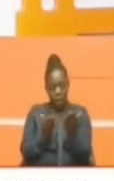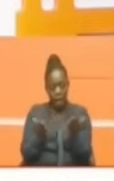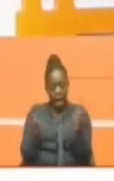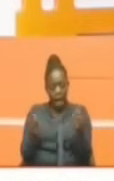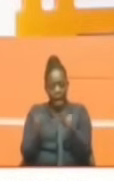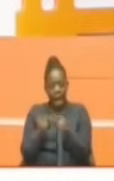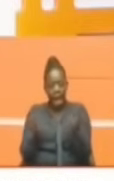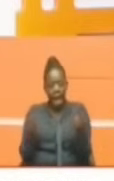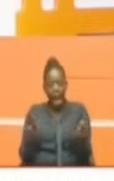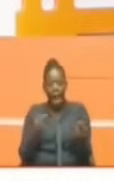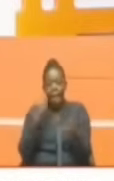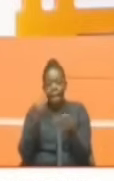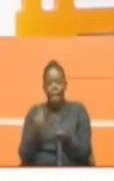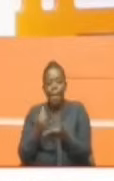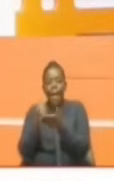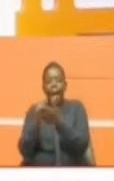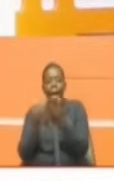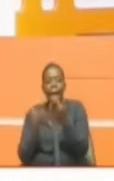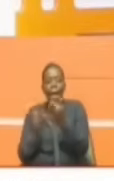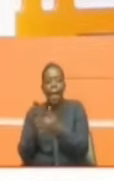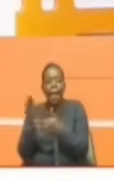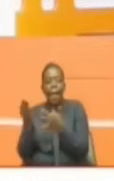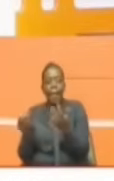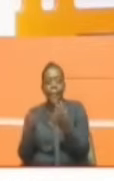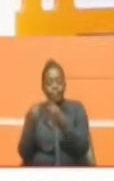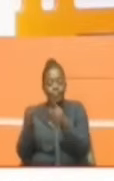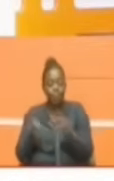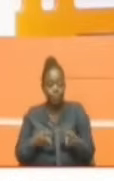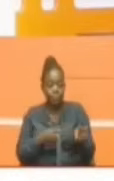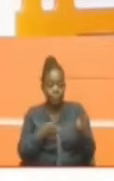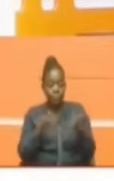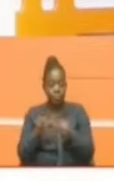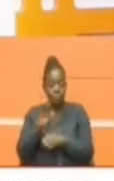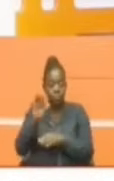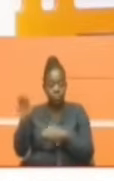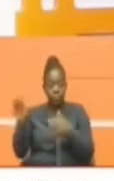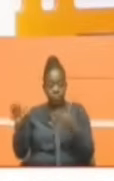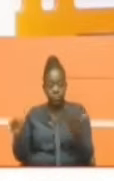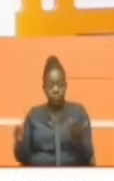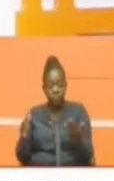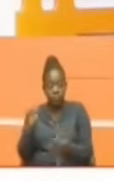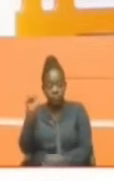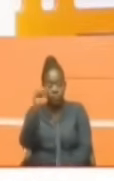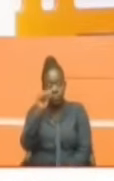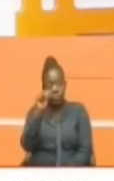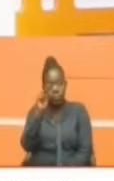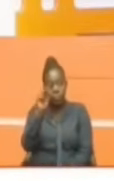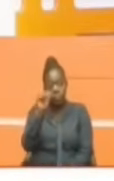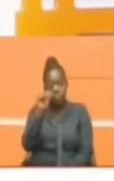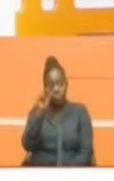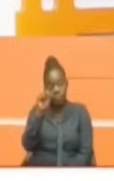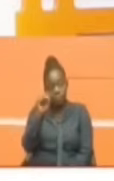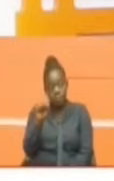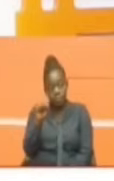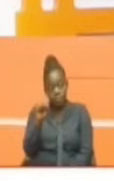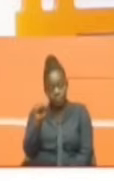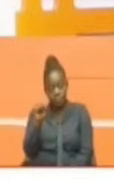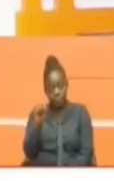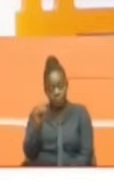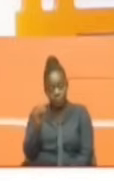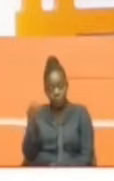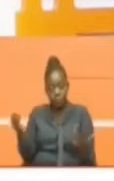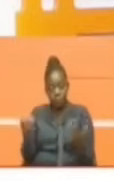omuli abazi bayambi buwa mungeri zitalizimu, olwe tuzei wa Sergeant Stephen Kauchi, salongo ina kuwa